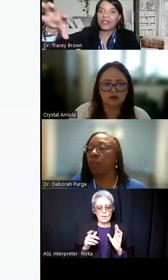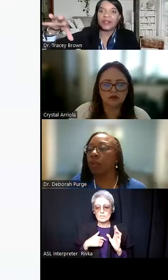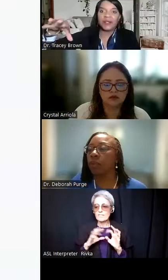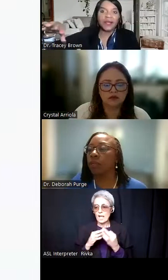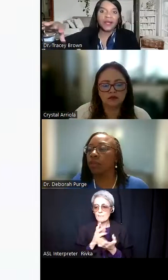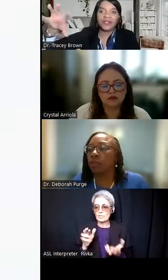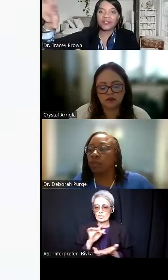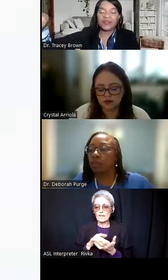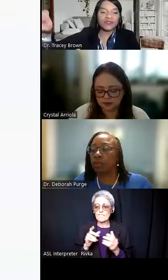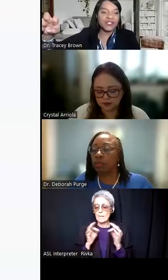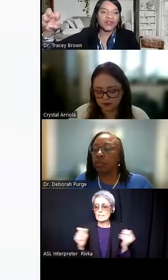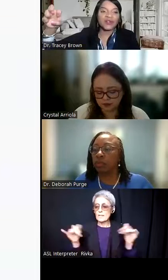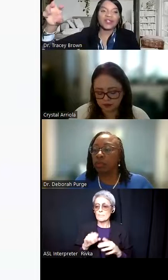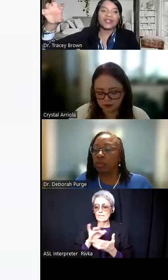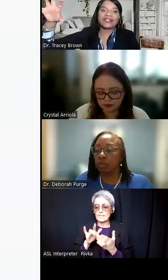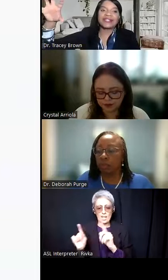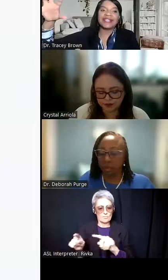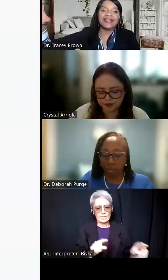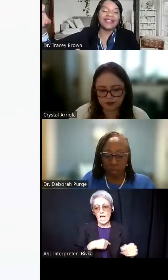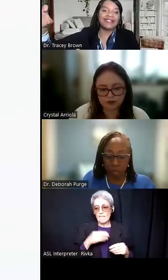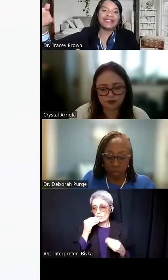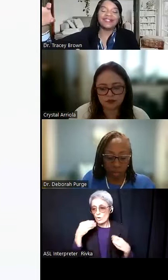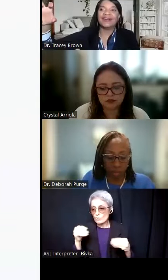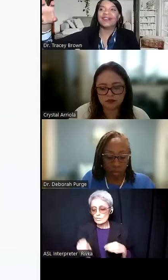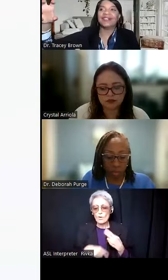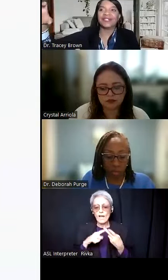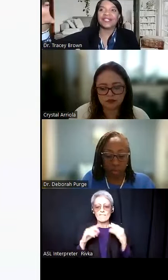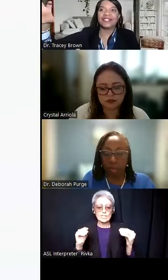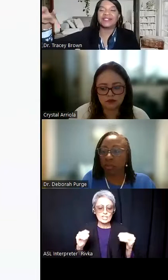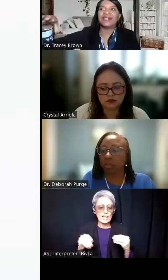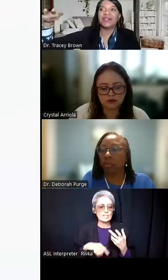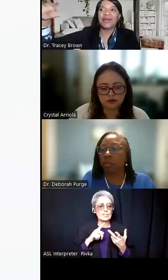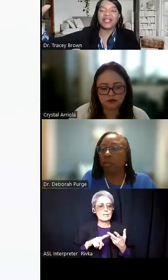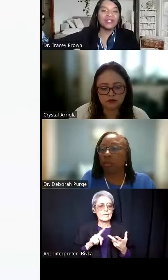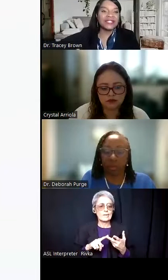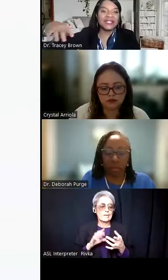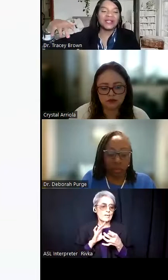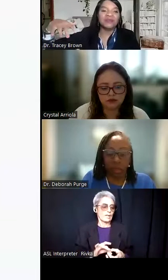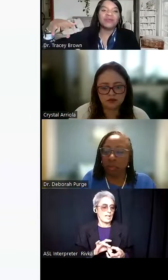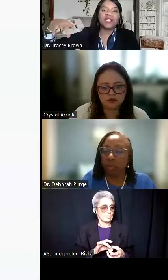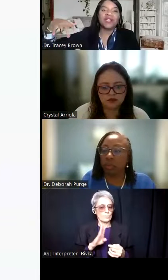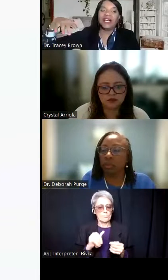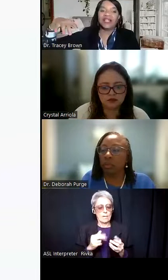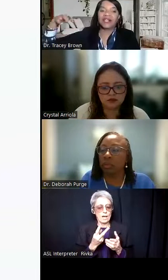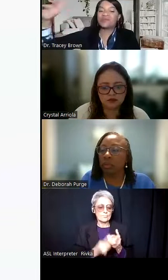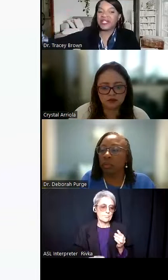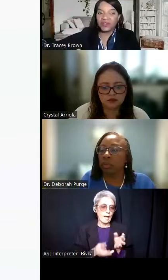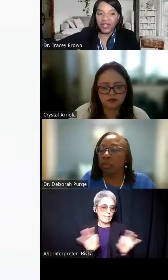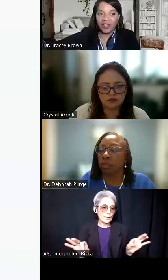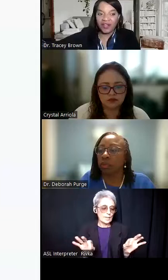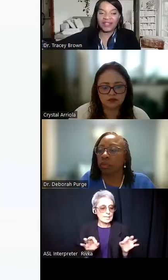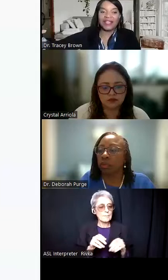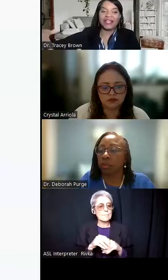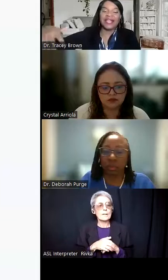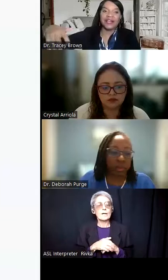They get there's a grocery store, there's education as relates to bilingualism, there's